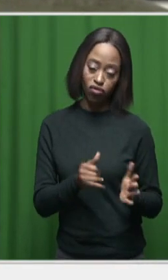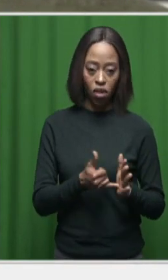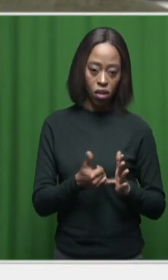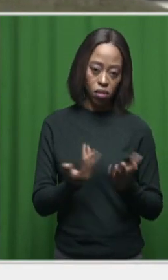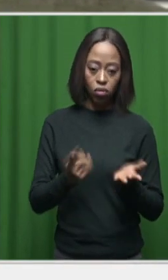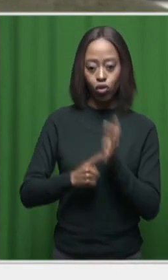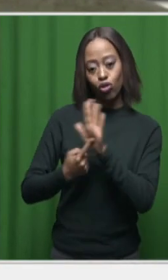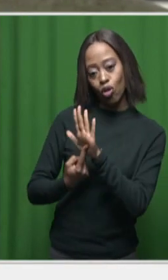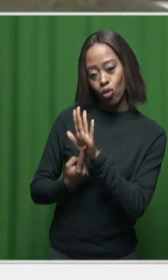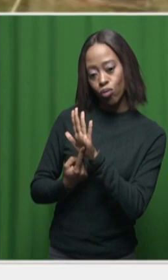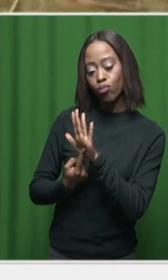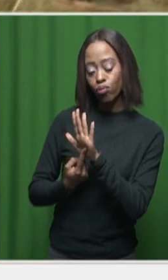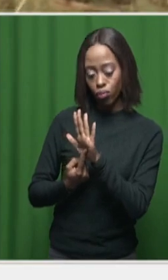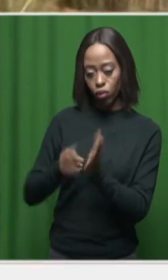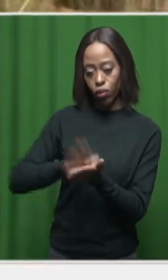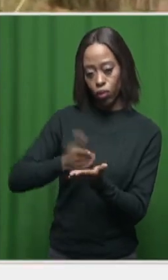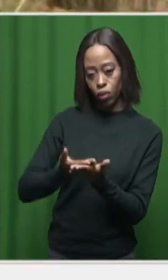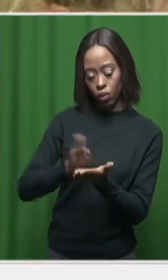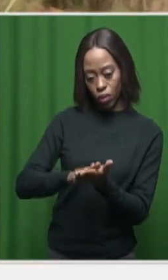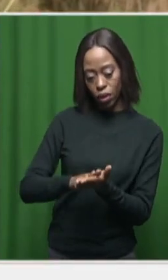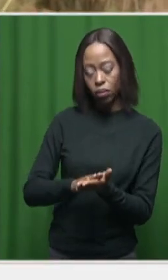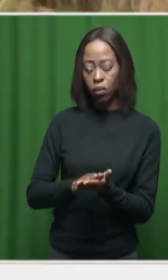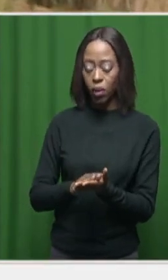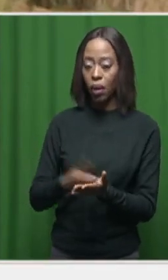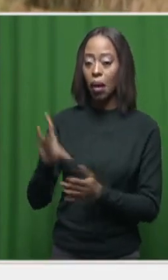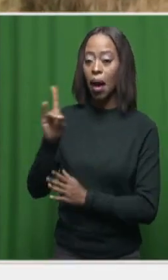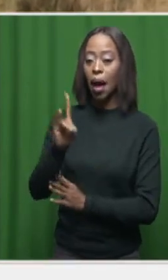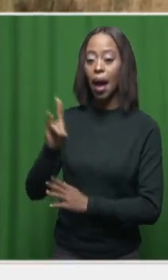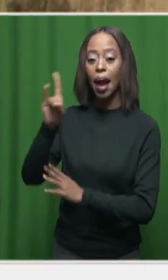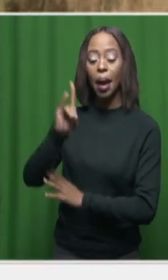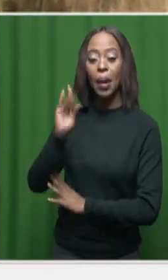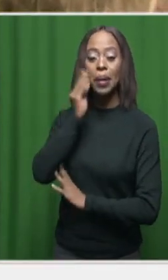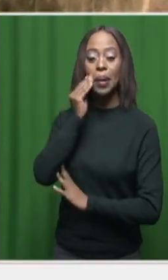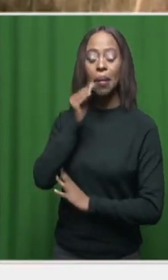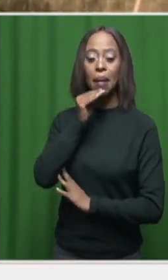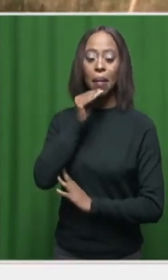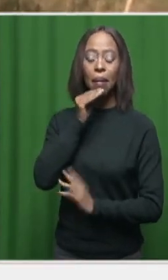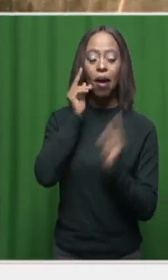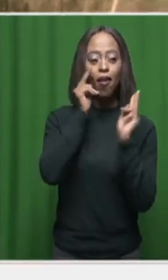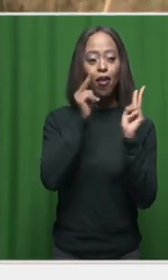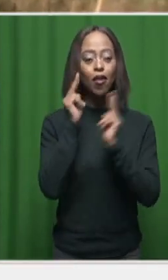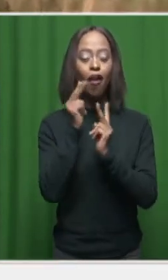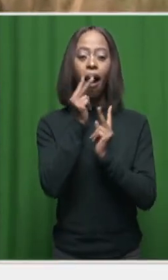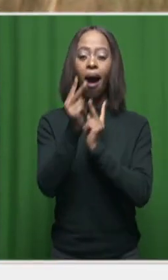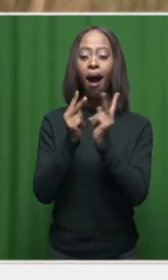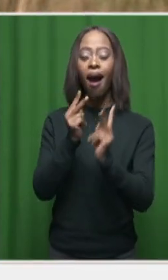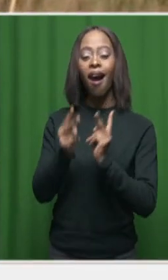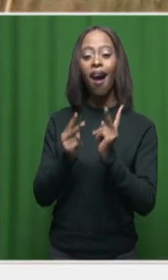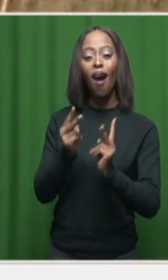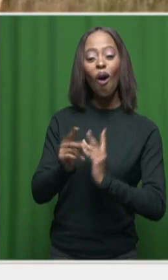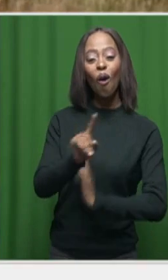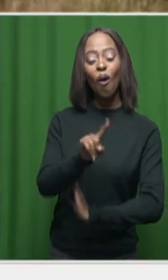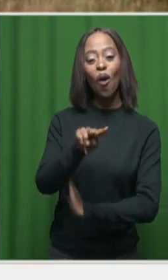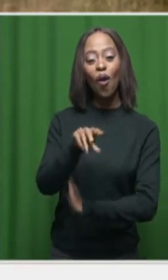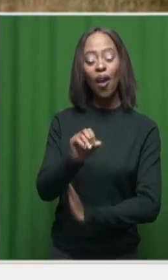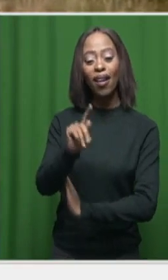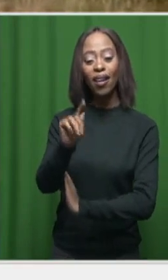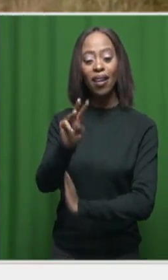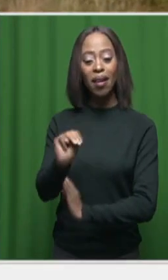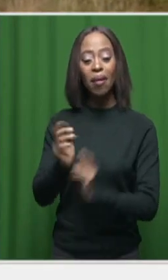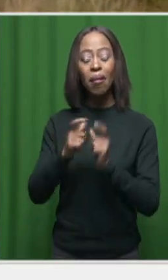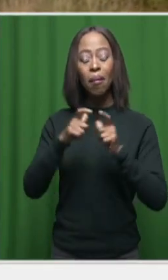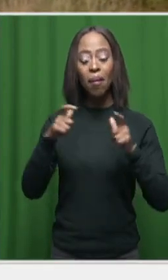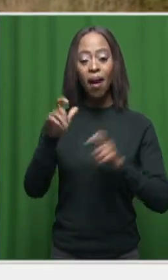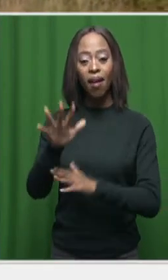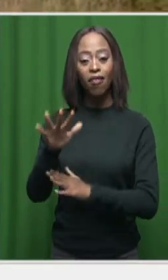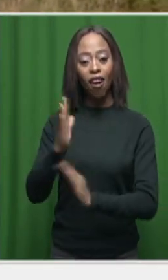for show with the braais. The wildlife experience gives guests the opportunity to explore the 120 square kilometer Big